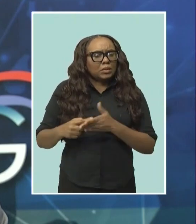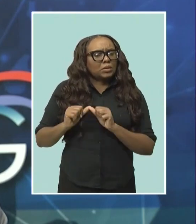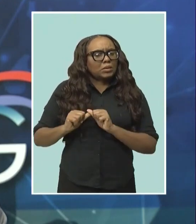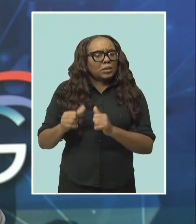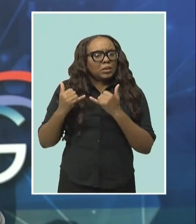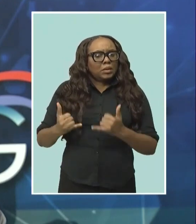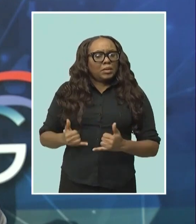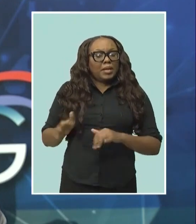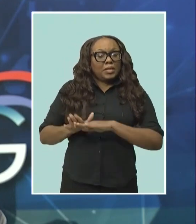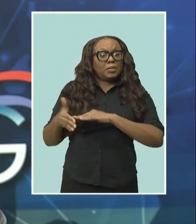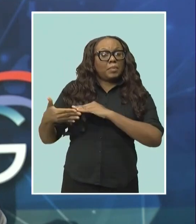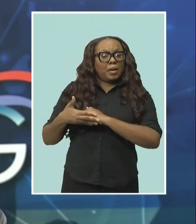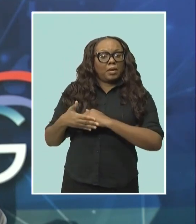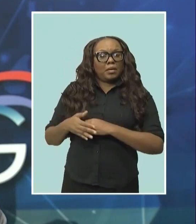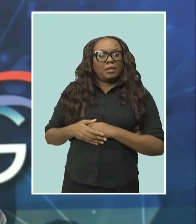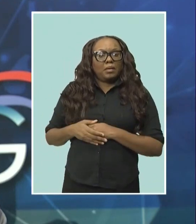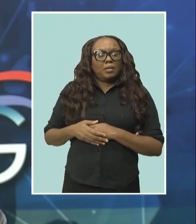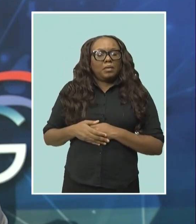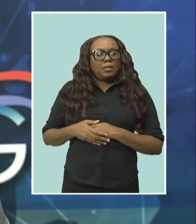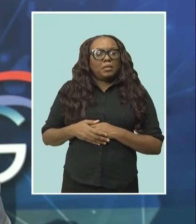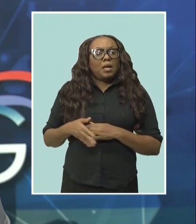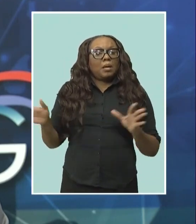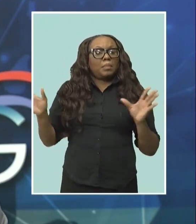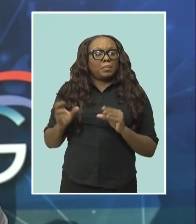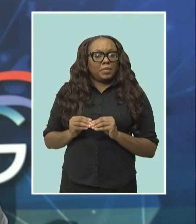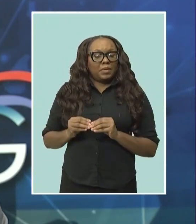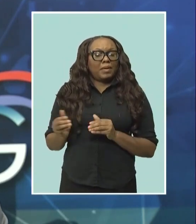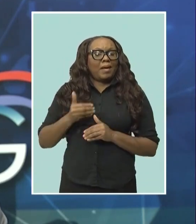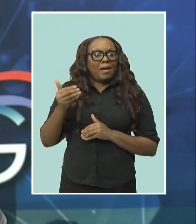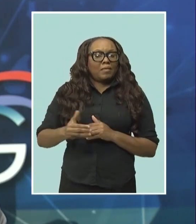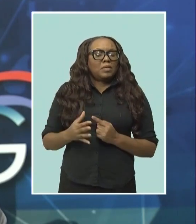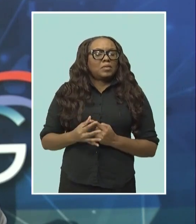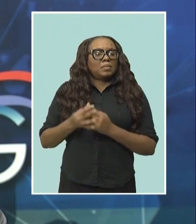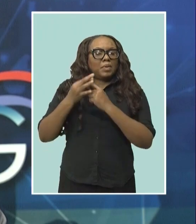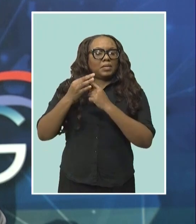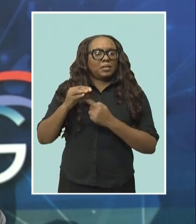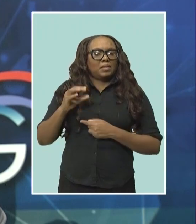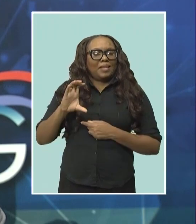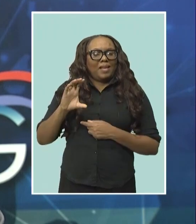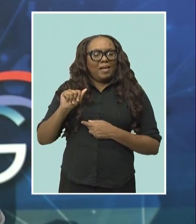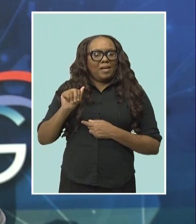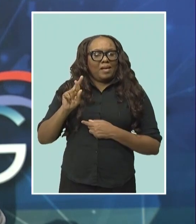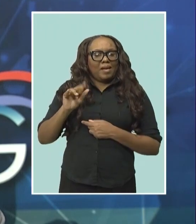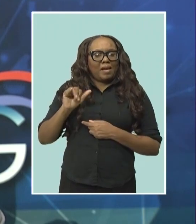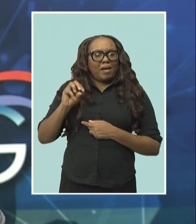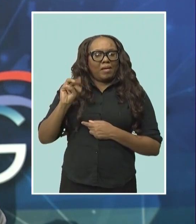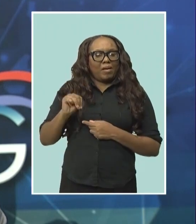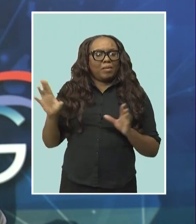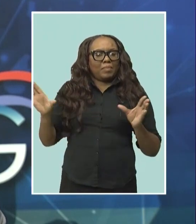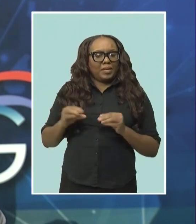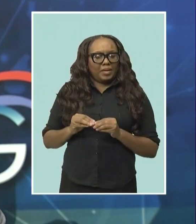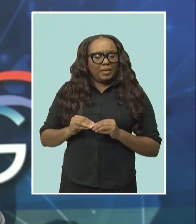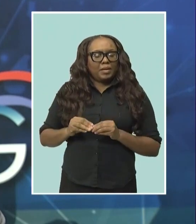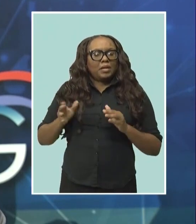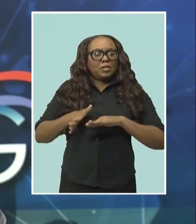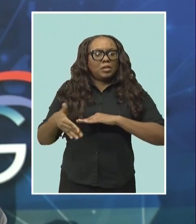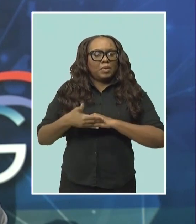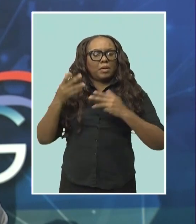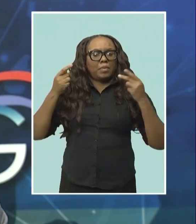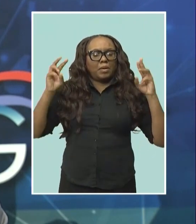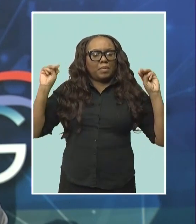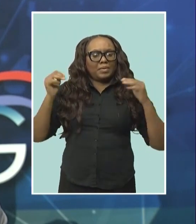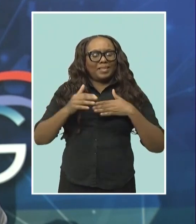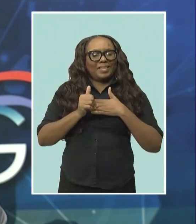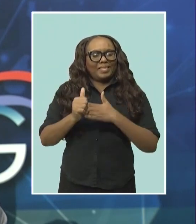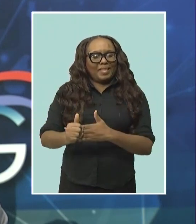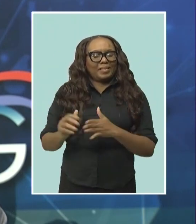The meeting comes after a CARICOM special mission to Haiti in late February, led by Jamaica's Prime Minister Andrew Holness.